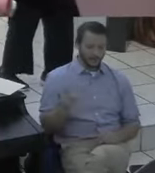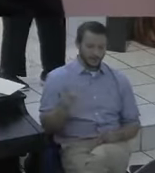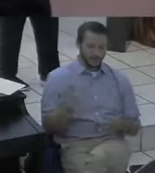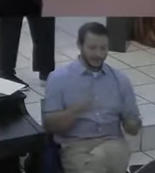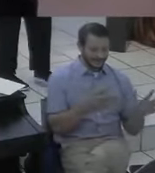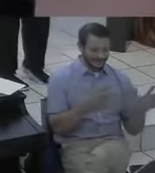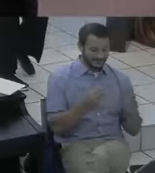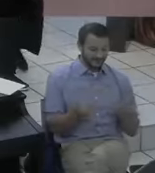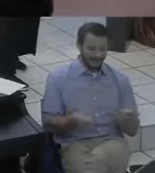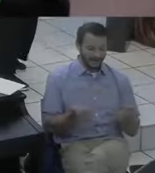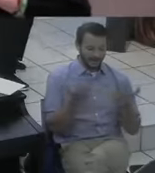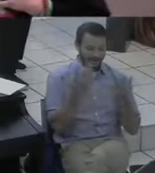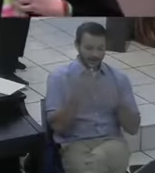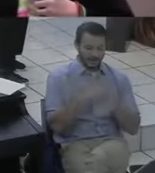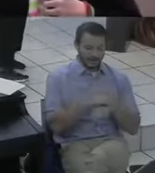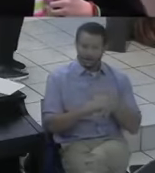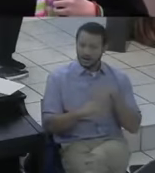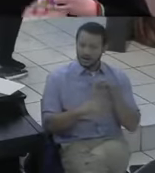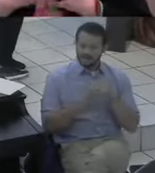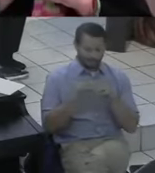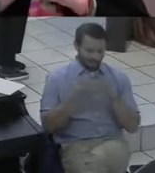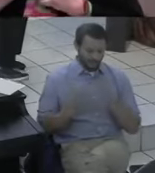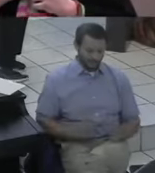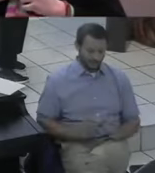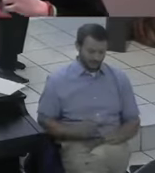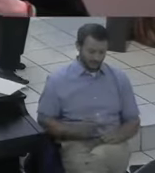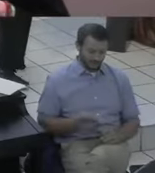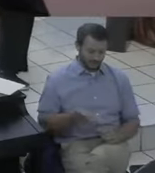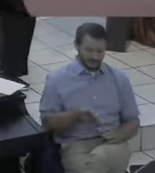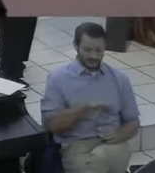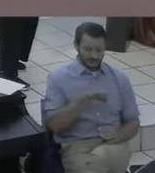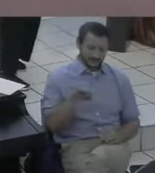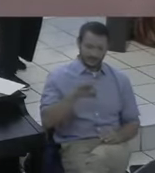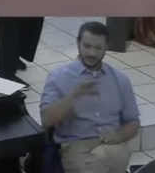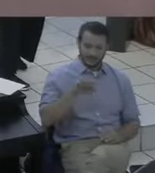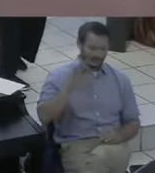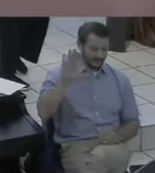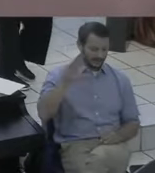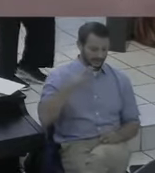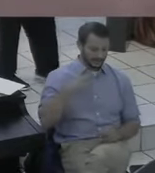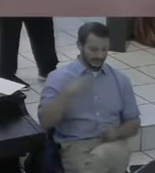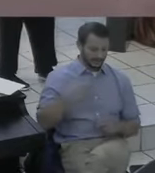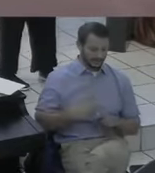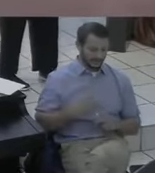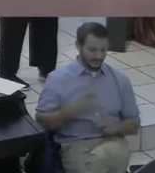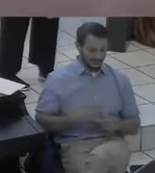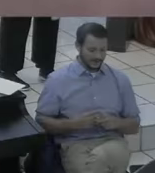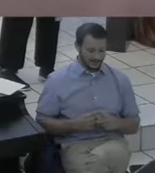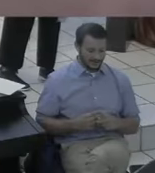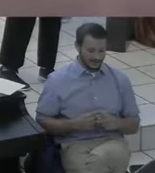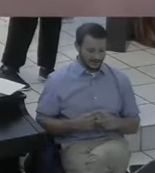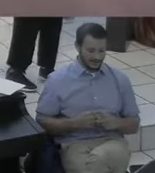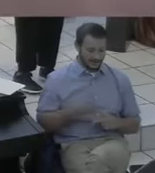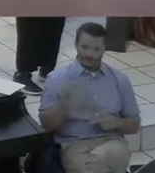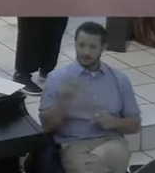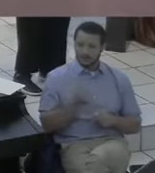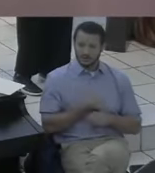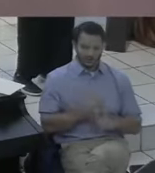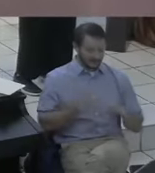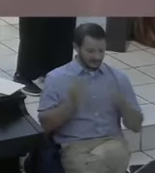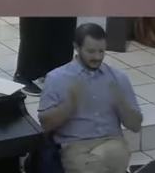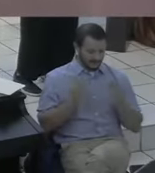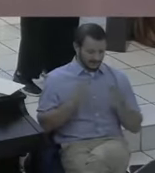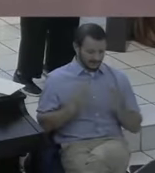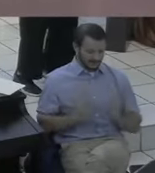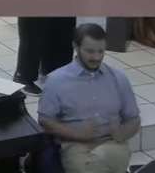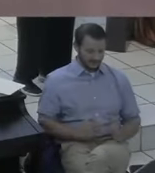And you are wind and fire, Comforter. Spirit is your name. And